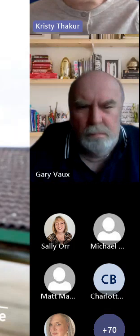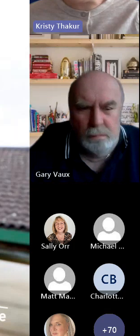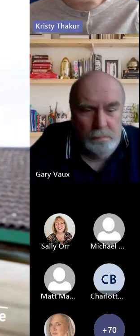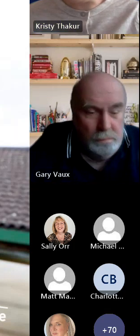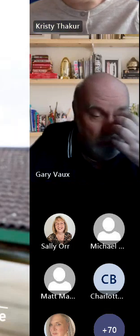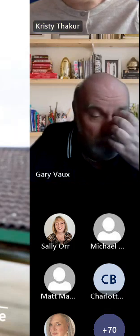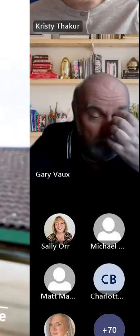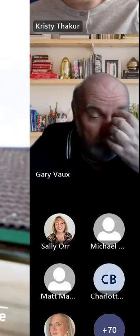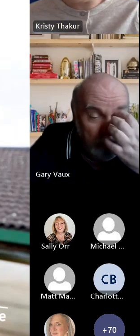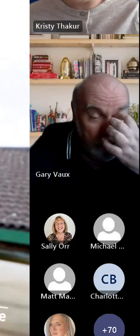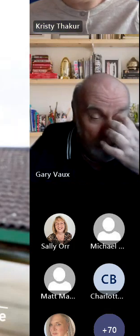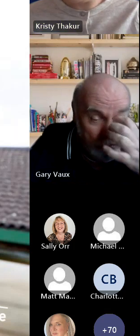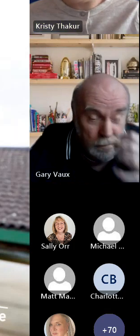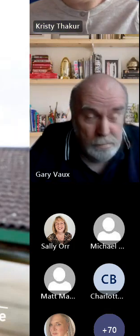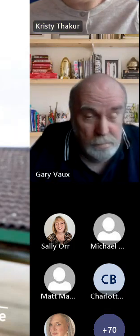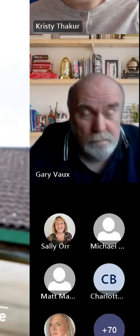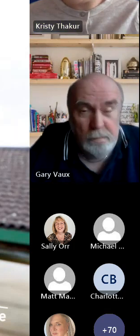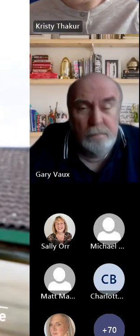access.